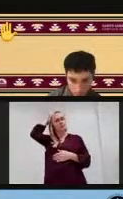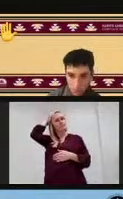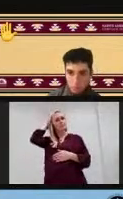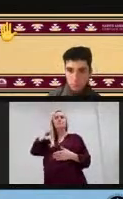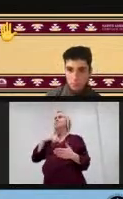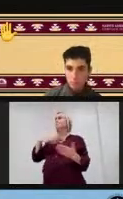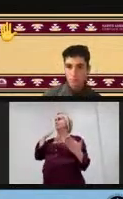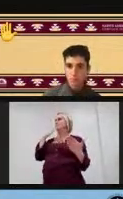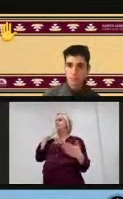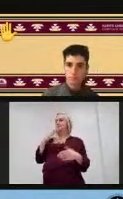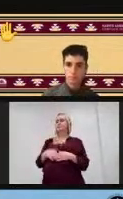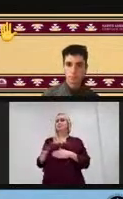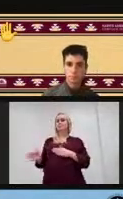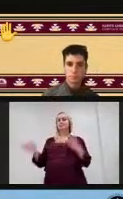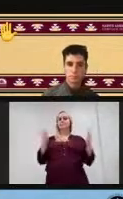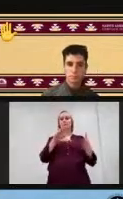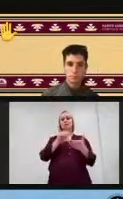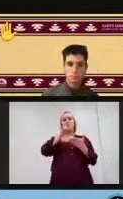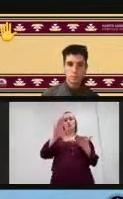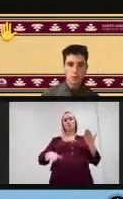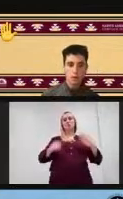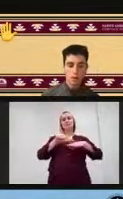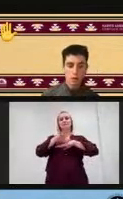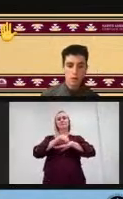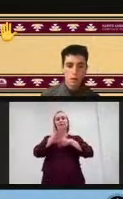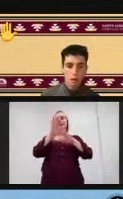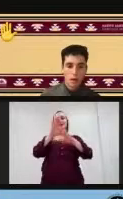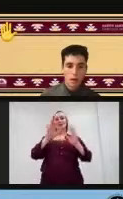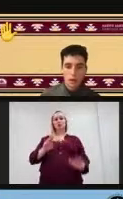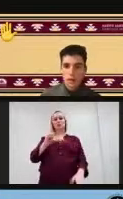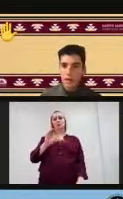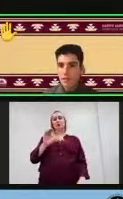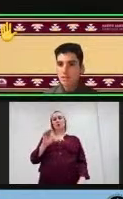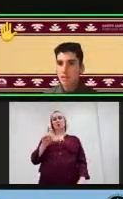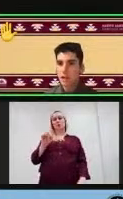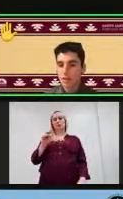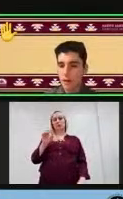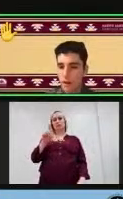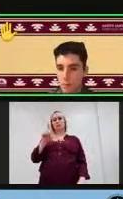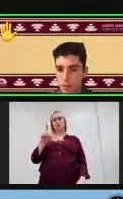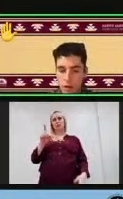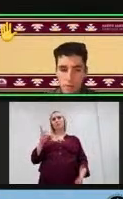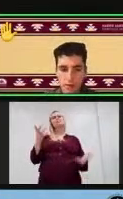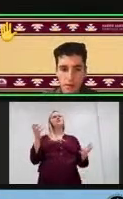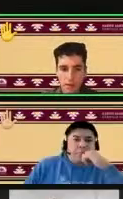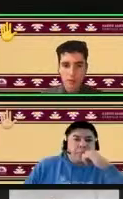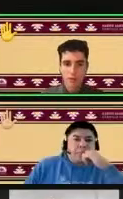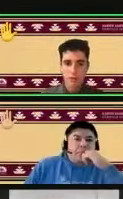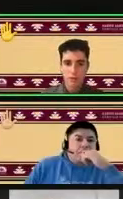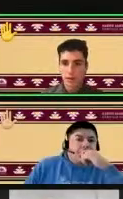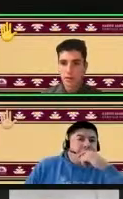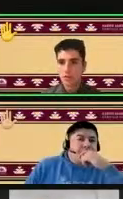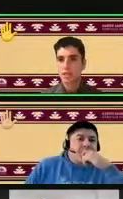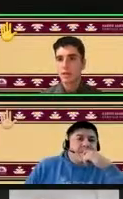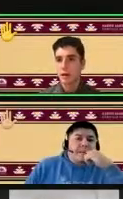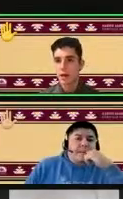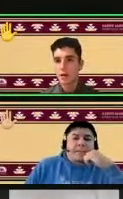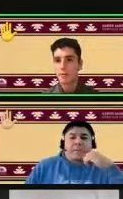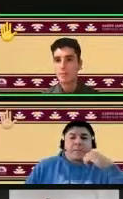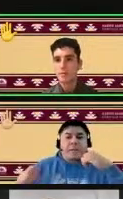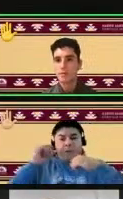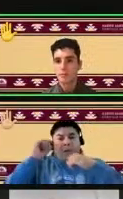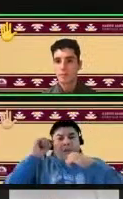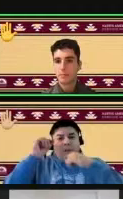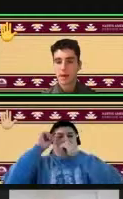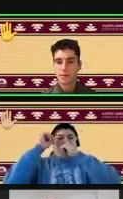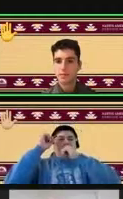Thank you. Student Advisor McDonald. Yeah, this is kind of both a comment and a question, but just thinking about how